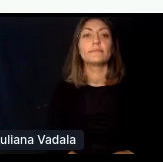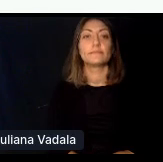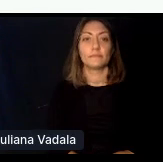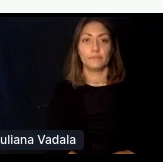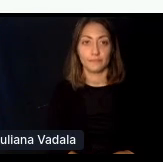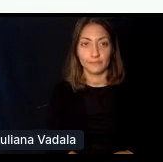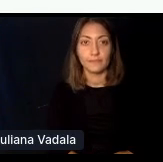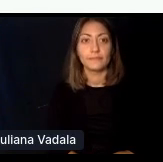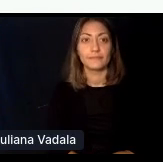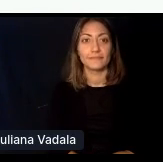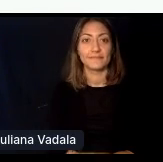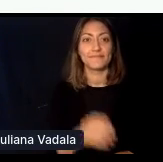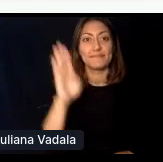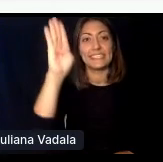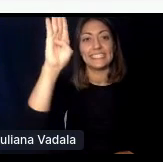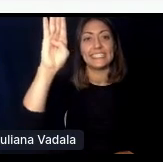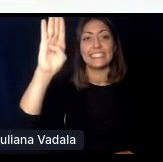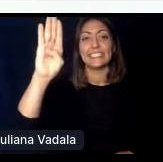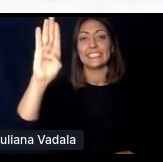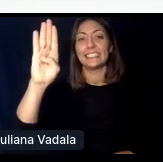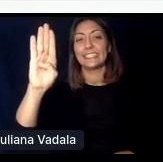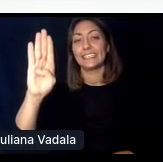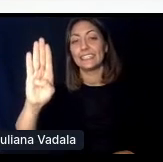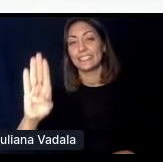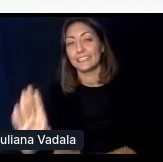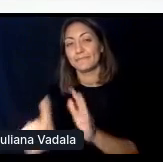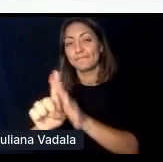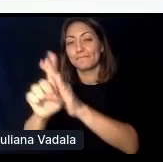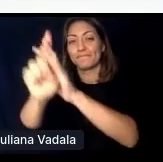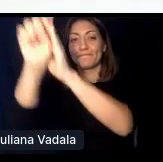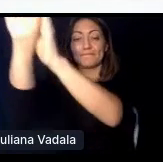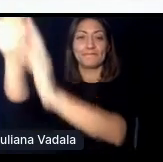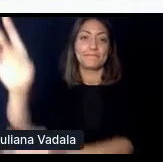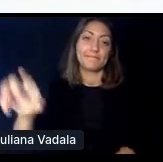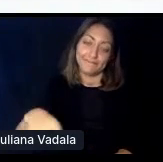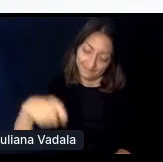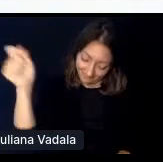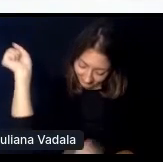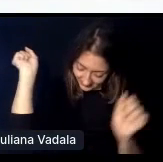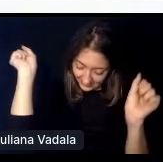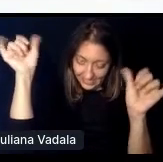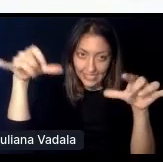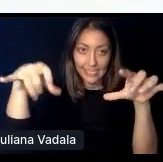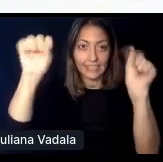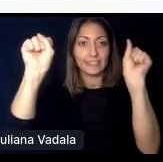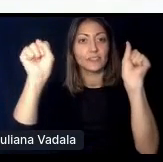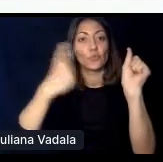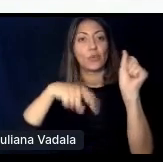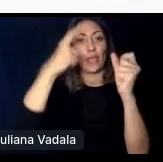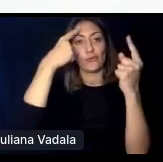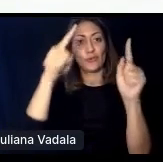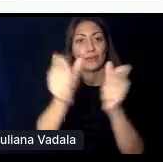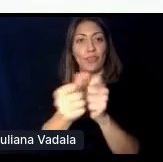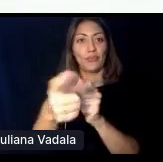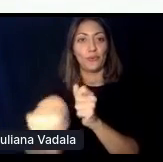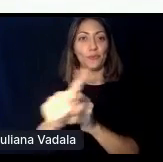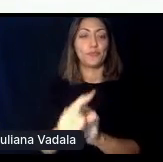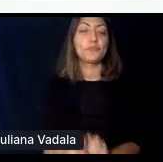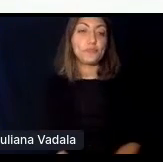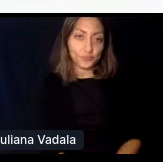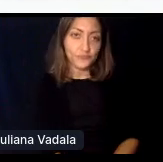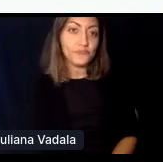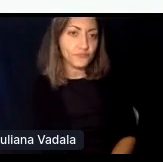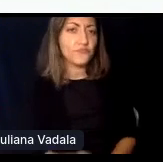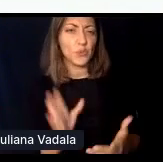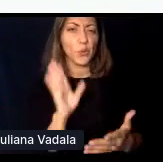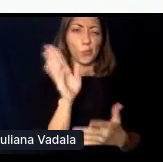Okay, and the flood of Bs comes in, and I'll just go ahead and say right away, we agree with you. So once again, we'll just unpack our responses